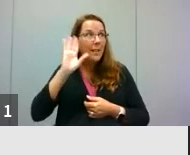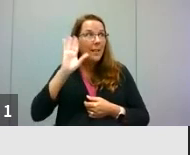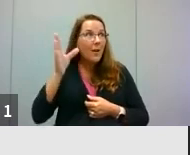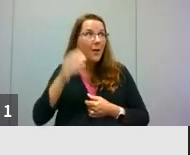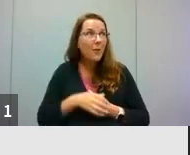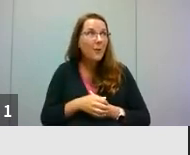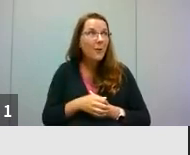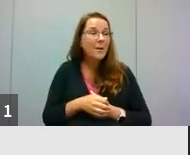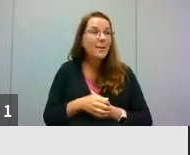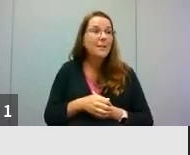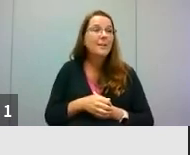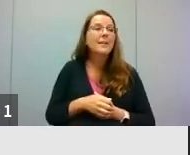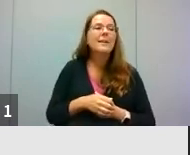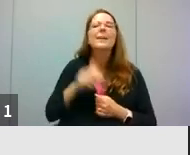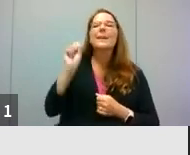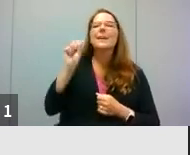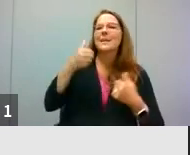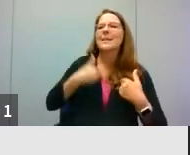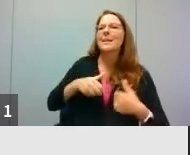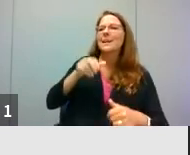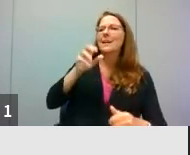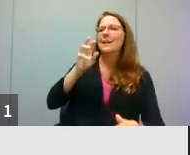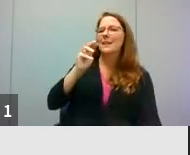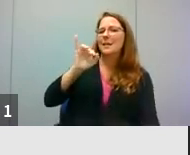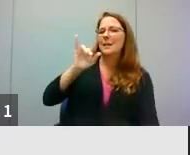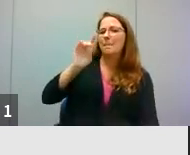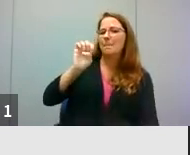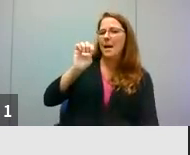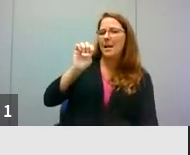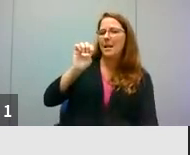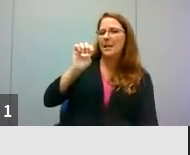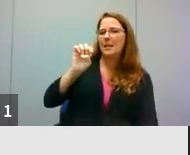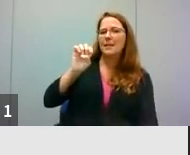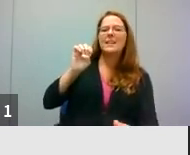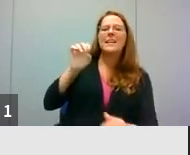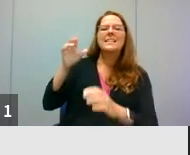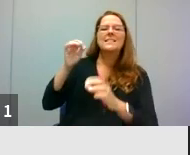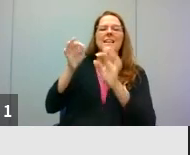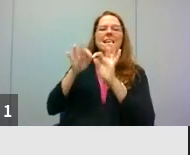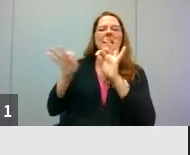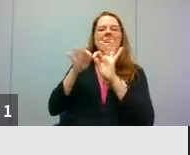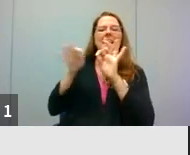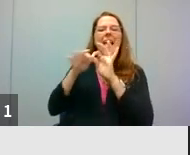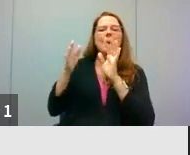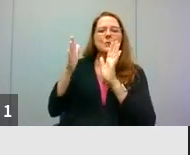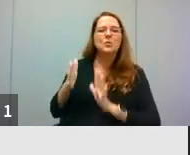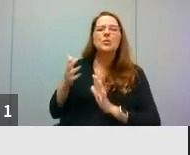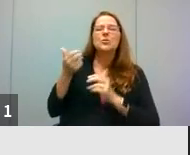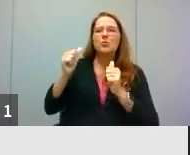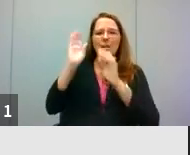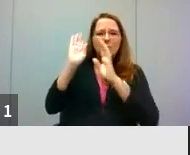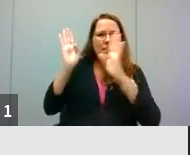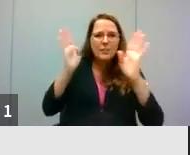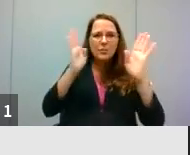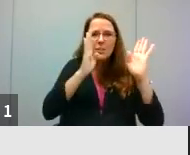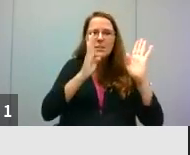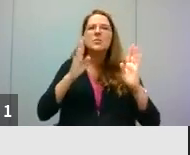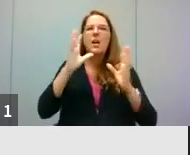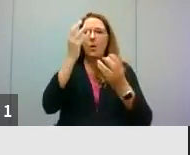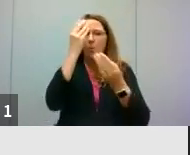Hello? Yeah, this is Marguerite Bardone with Communicate Your Captioners. I've been trying to get folks' attention. I want to bring to